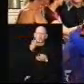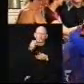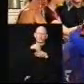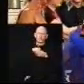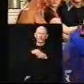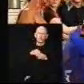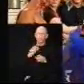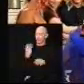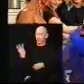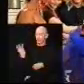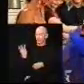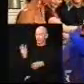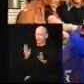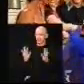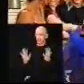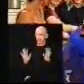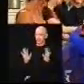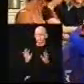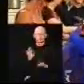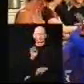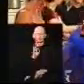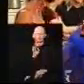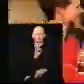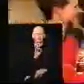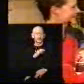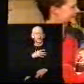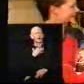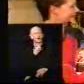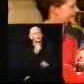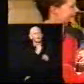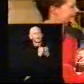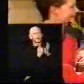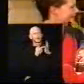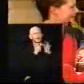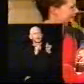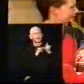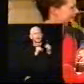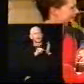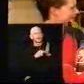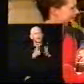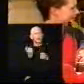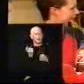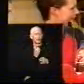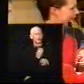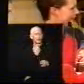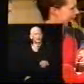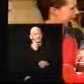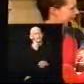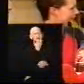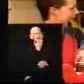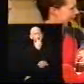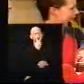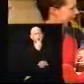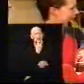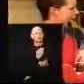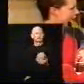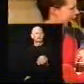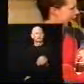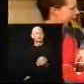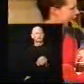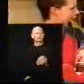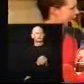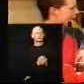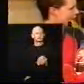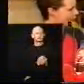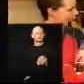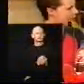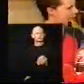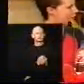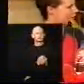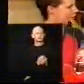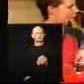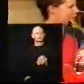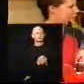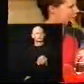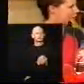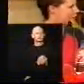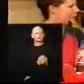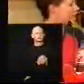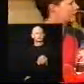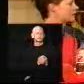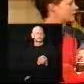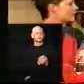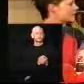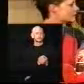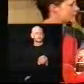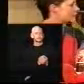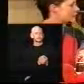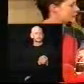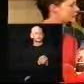guests that come on Each night the show opens with a certain amount Like some nights we have seven, some eight, some two Ballet dancers